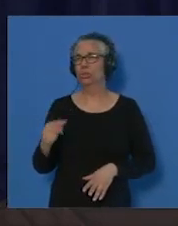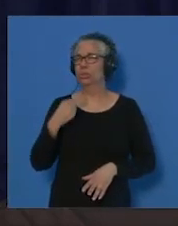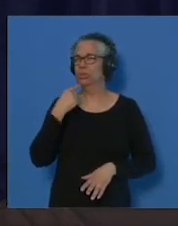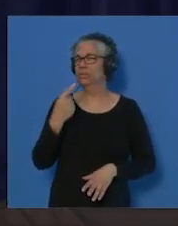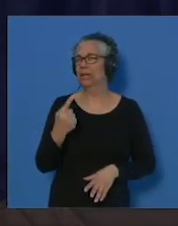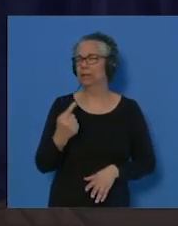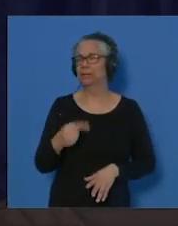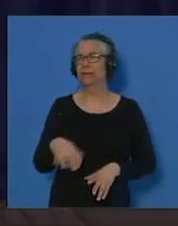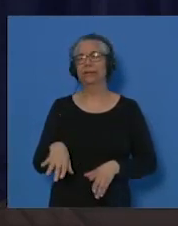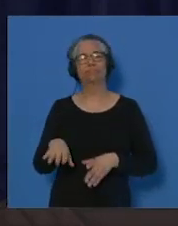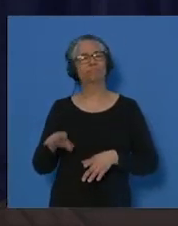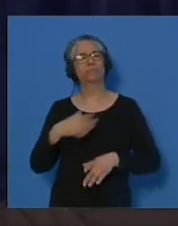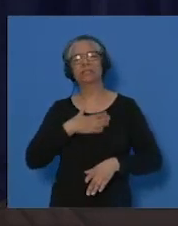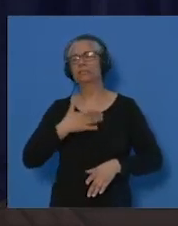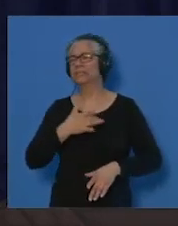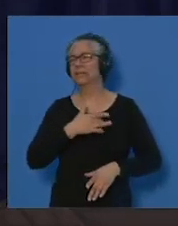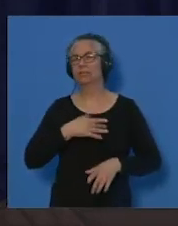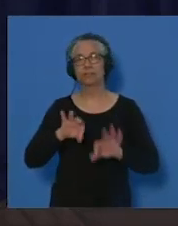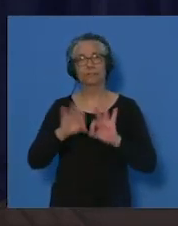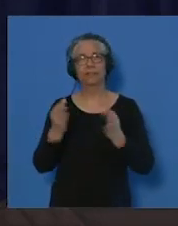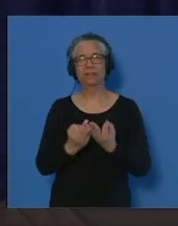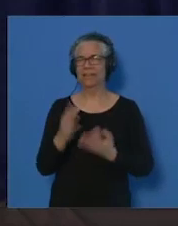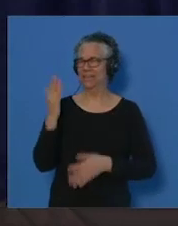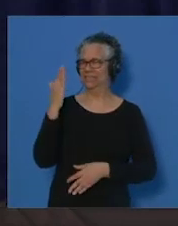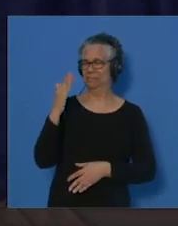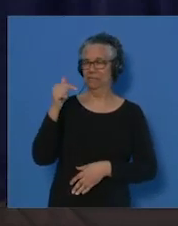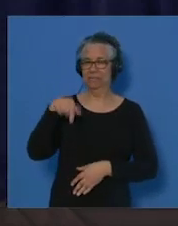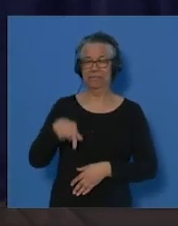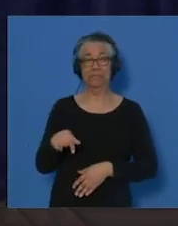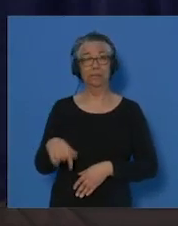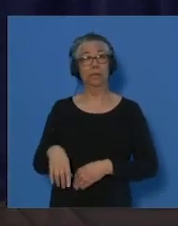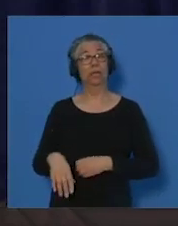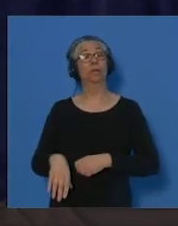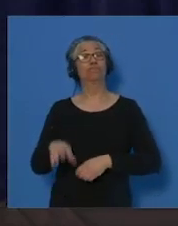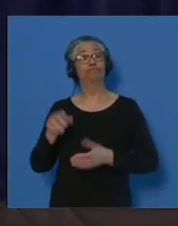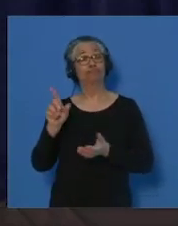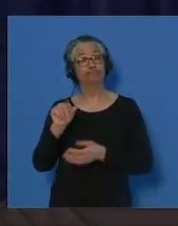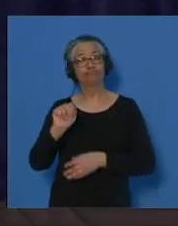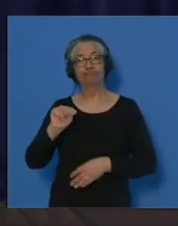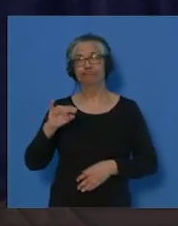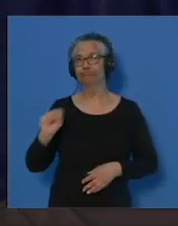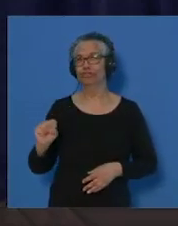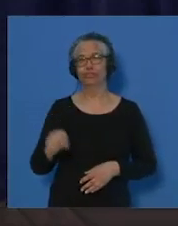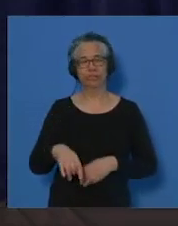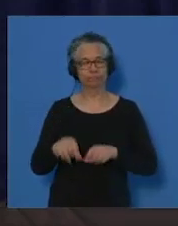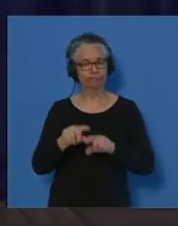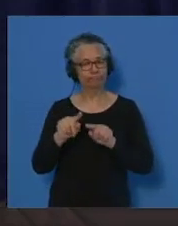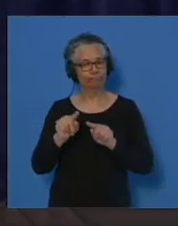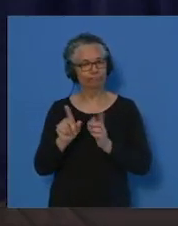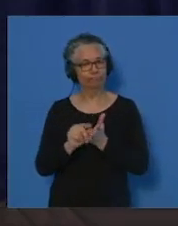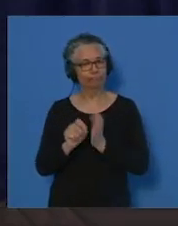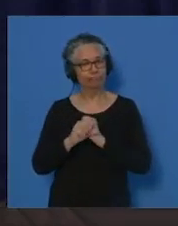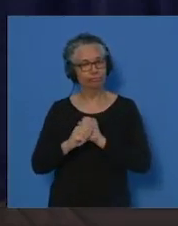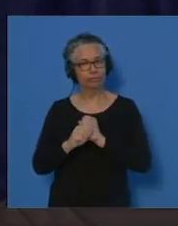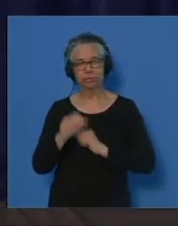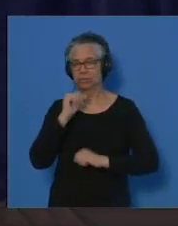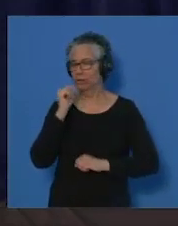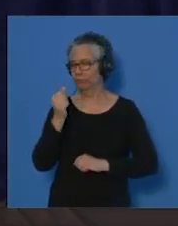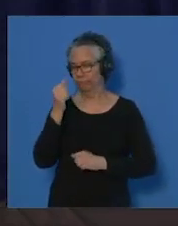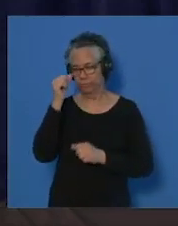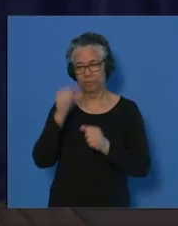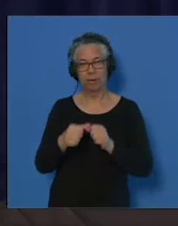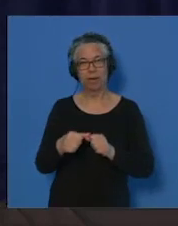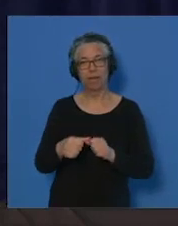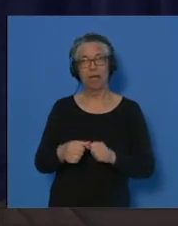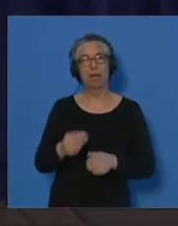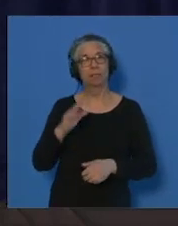to families. It appears that this particular news agency is not being mindful of that. Premier, I would like to thank you and